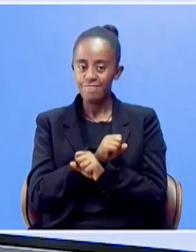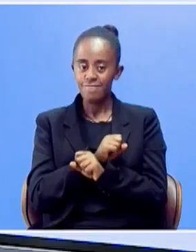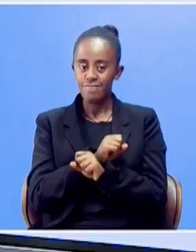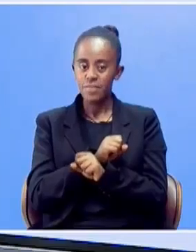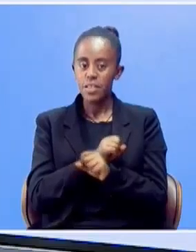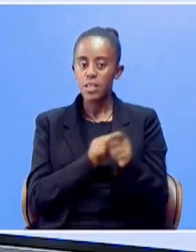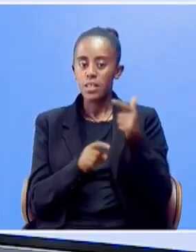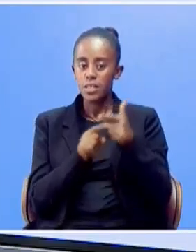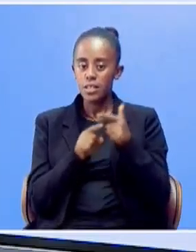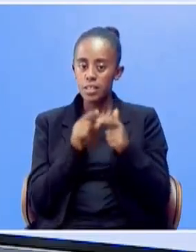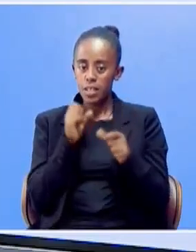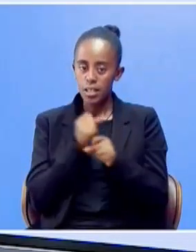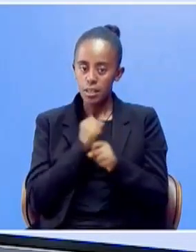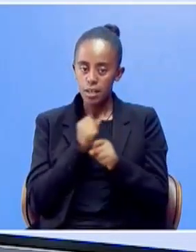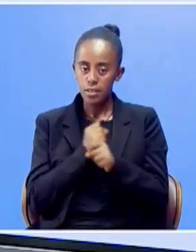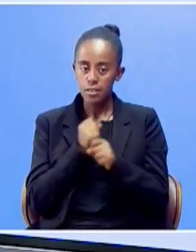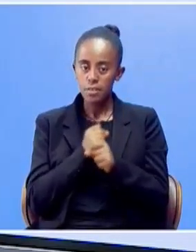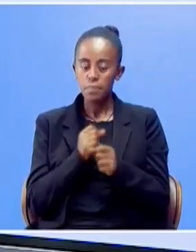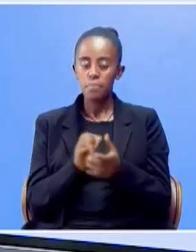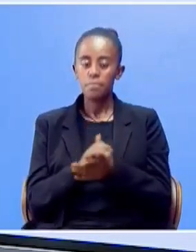The second task